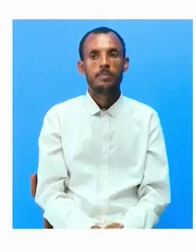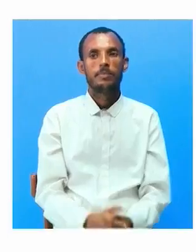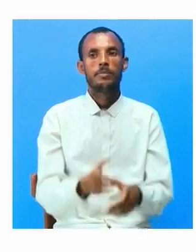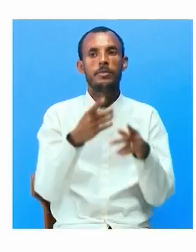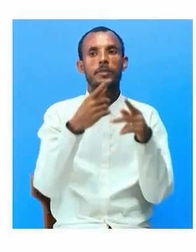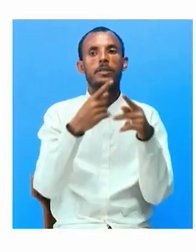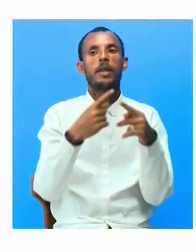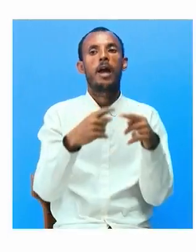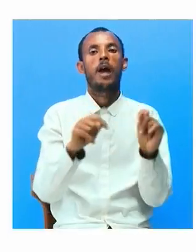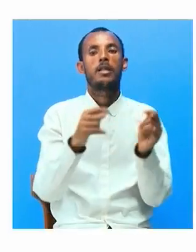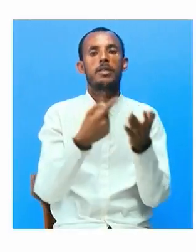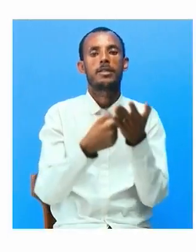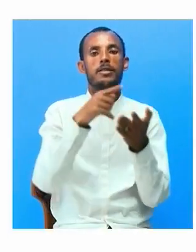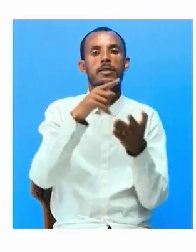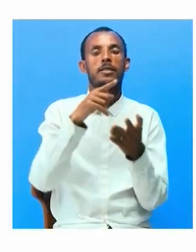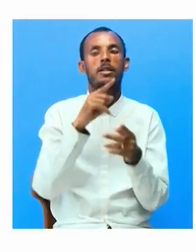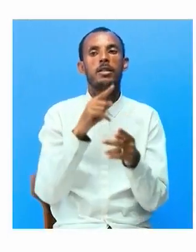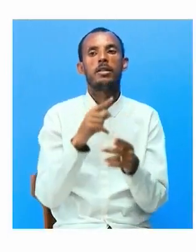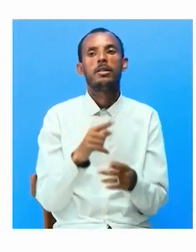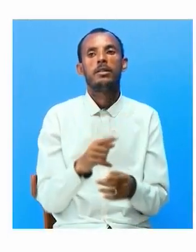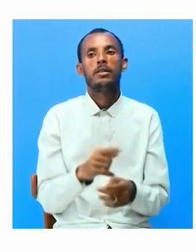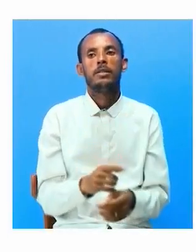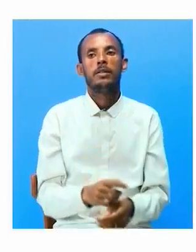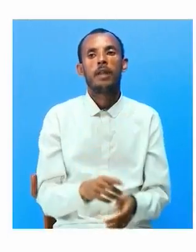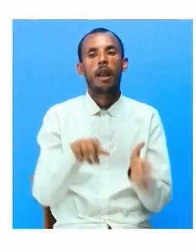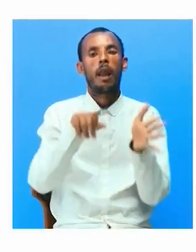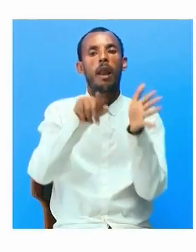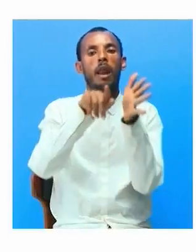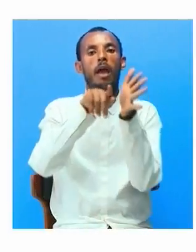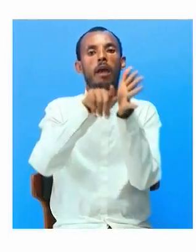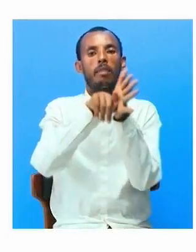please try to divide this negative